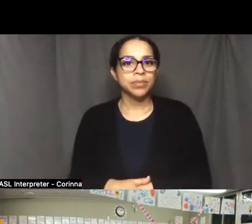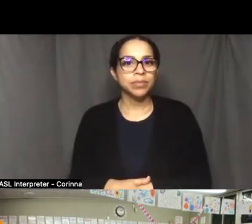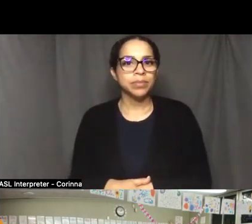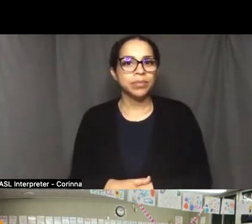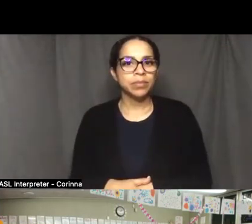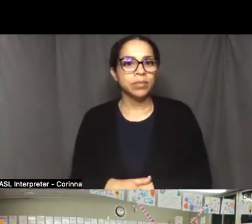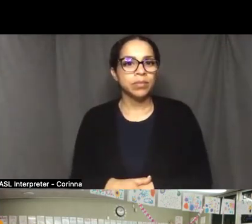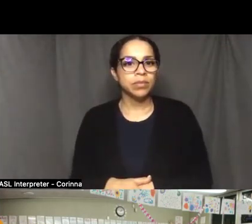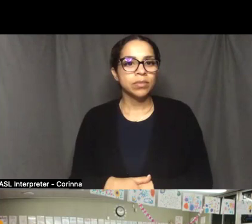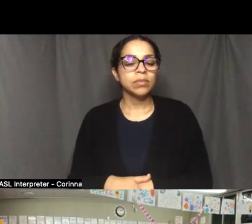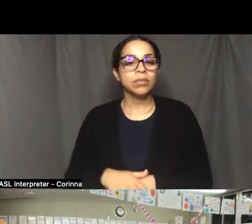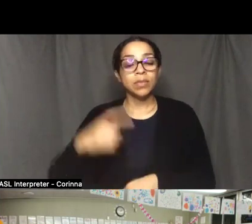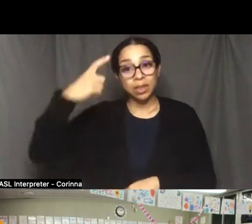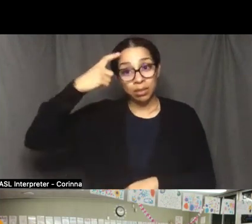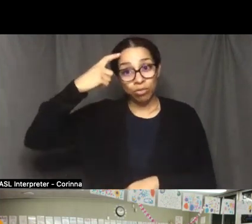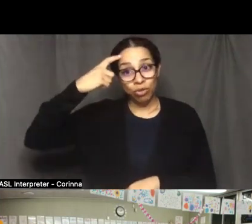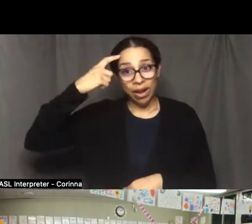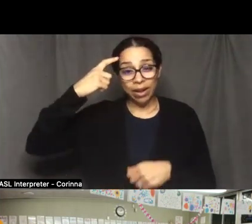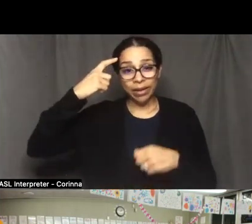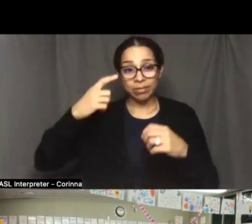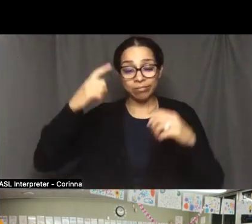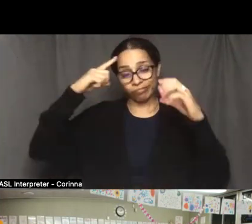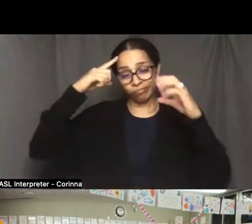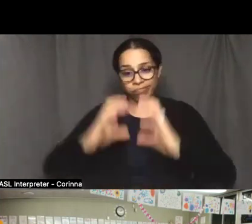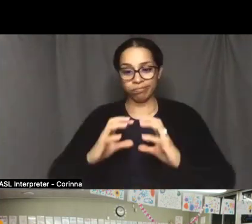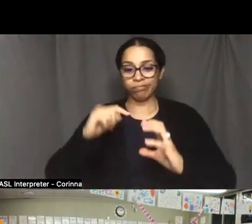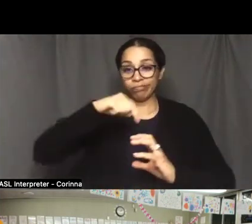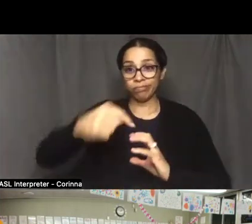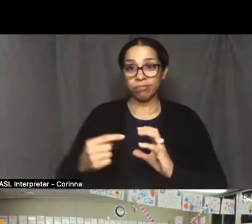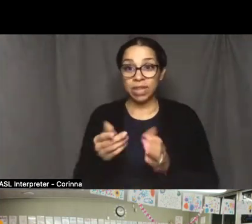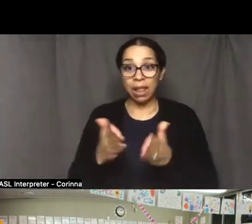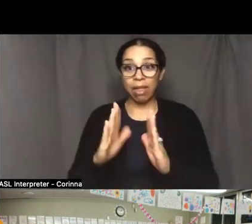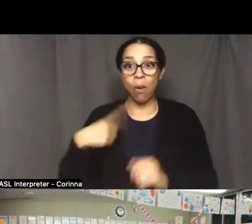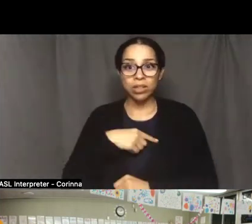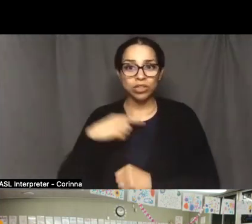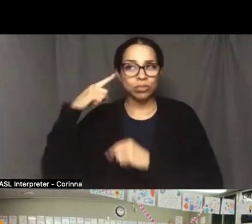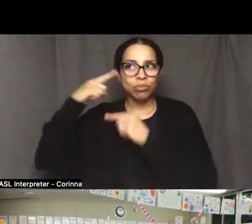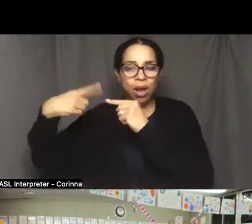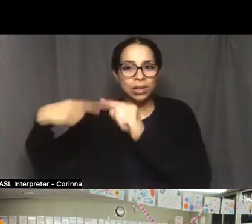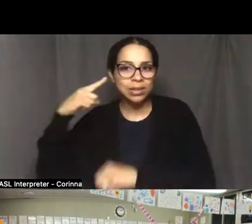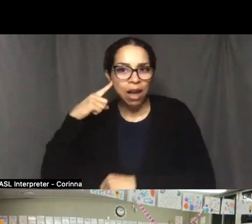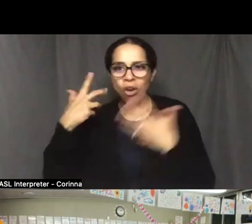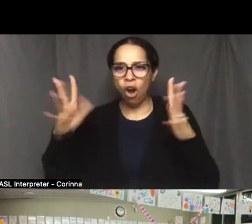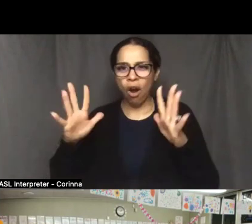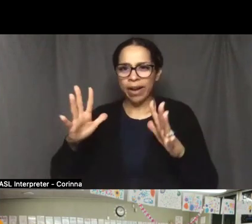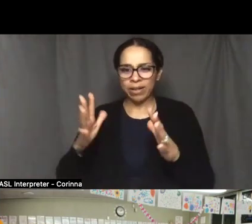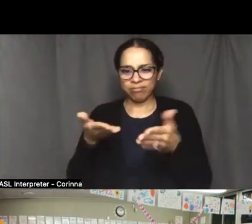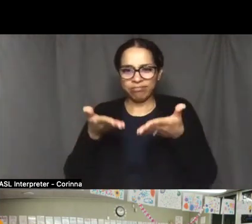The parts of the brain that allow us to process sounds and recognize visual images are already in place at birth in the left